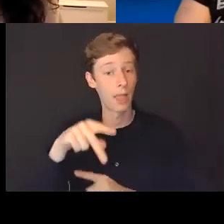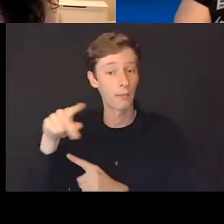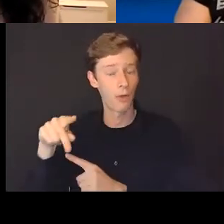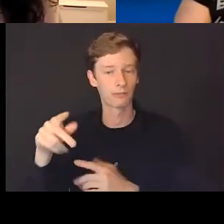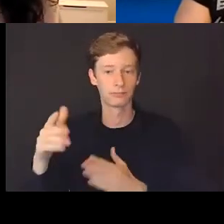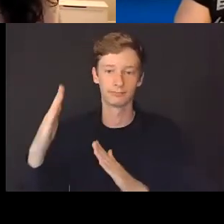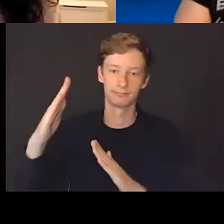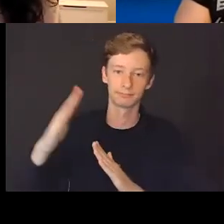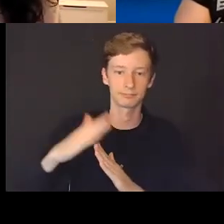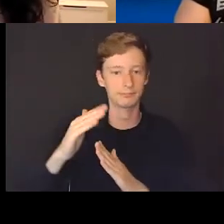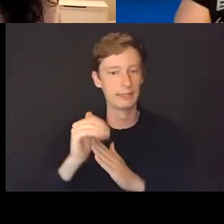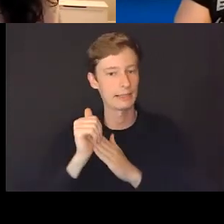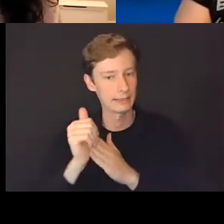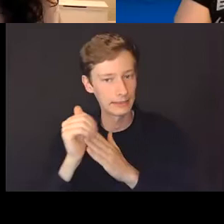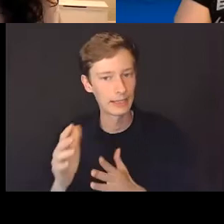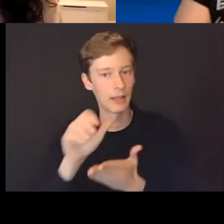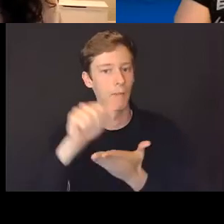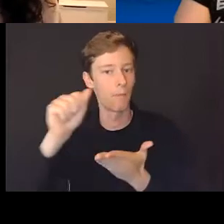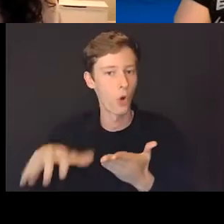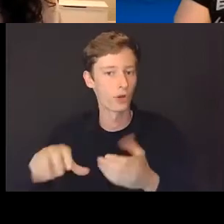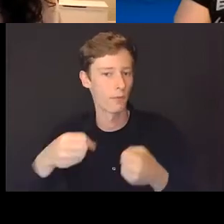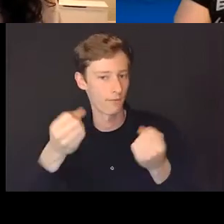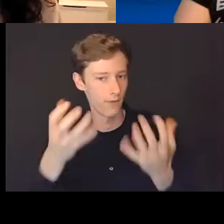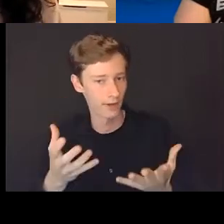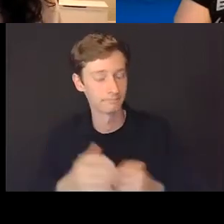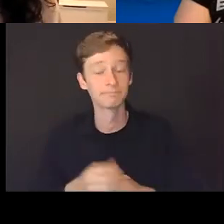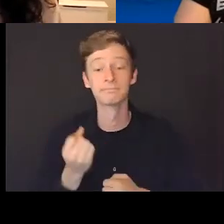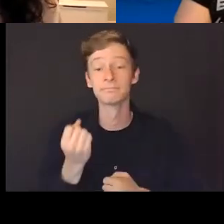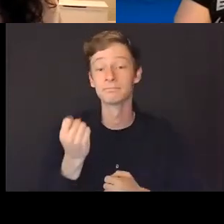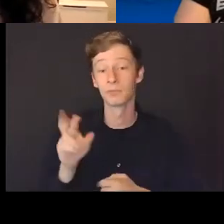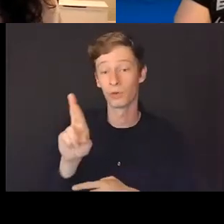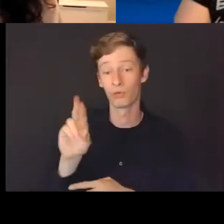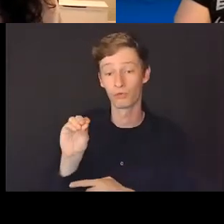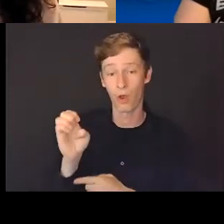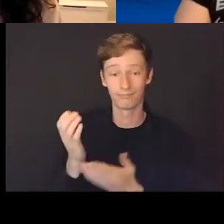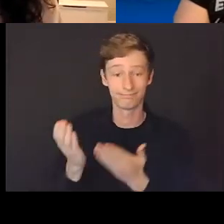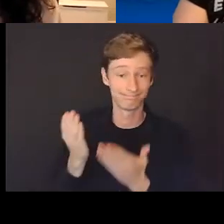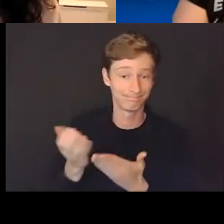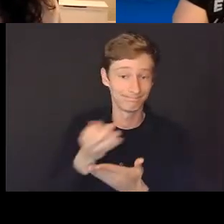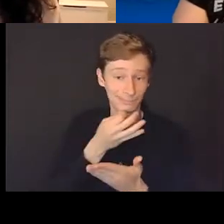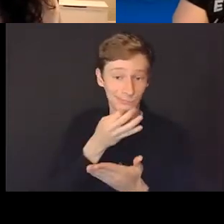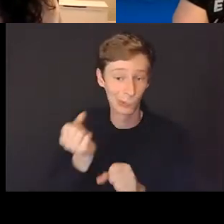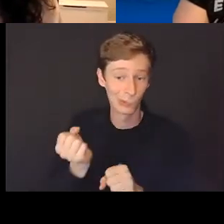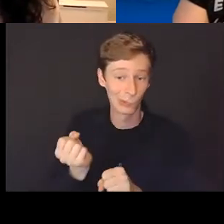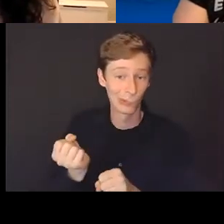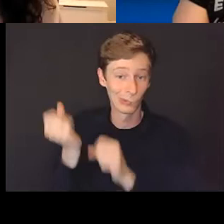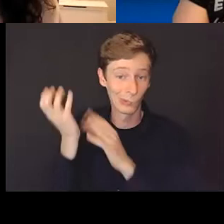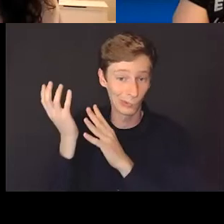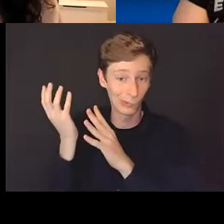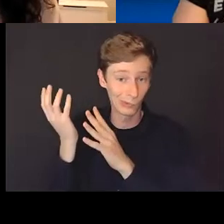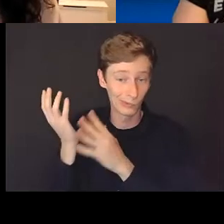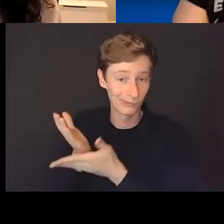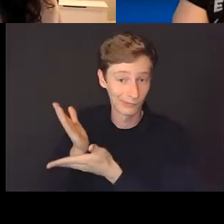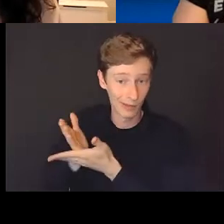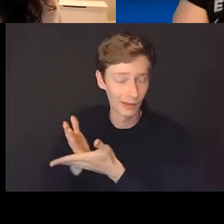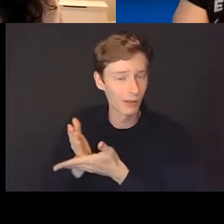has consistently come back. With Roe potentially being overturned, will Virginians still have access to Planned